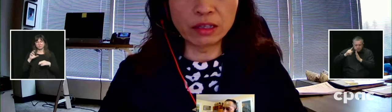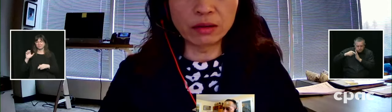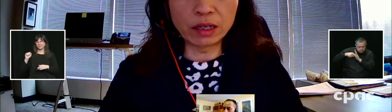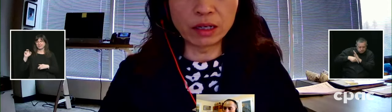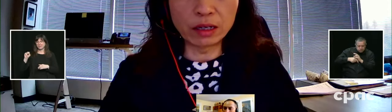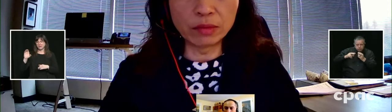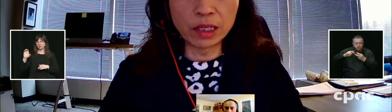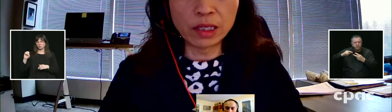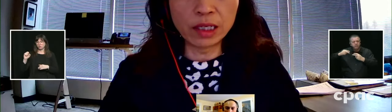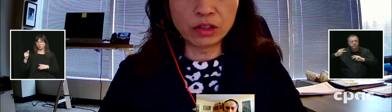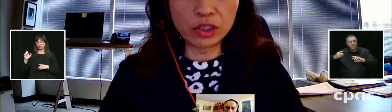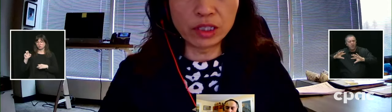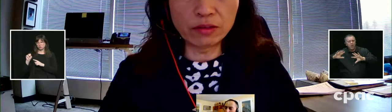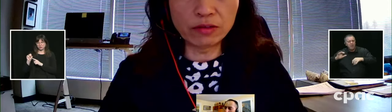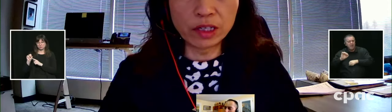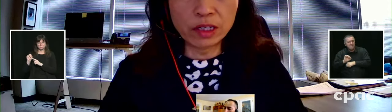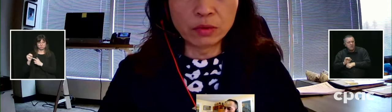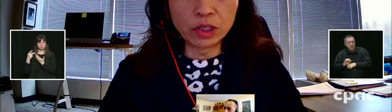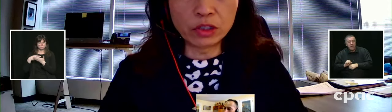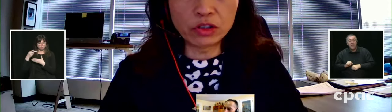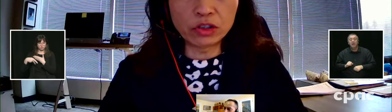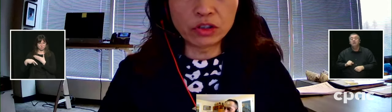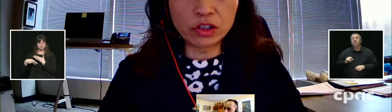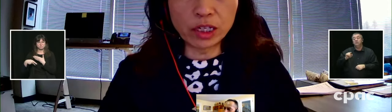CanCoGen initiative,